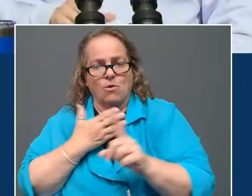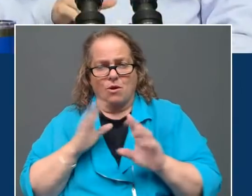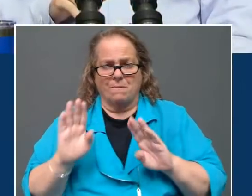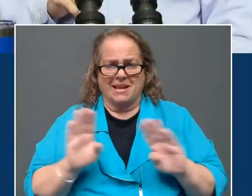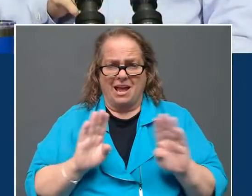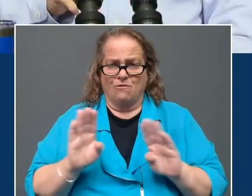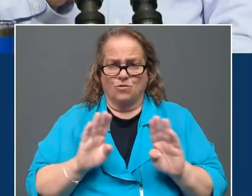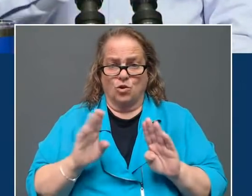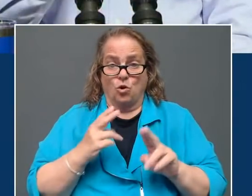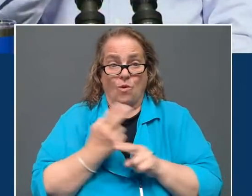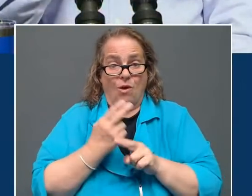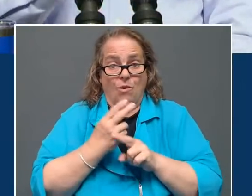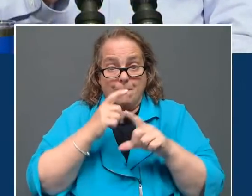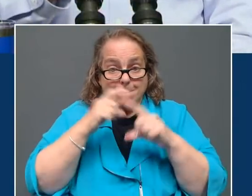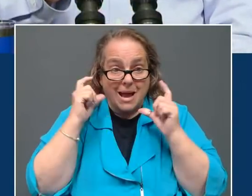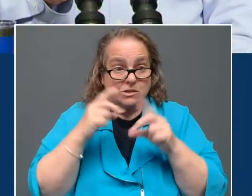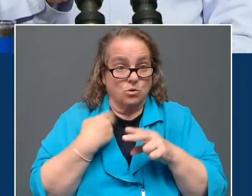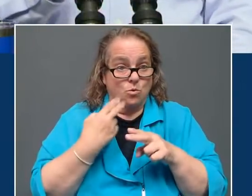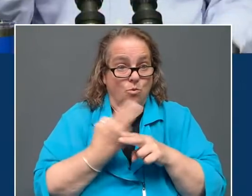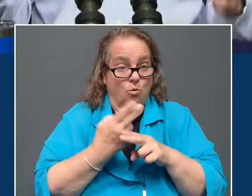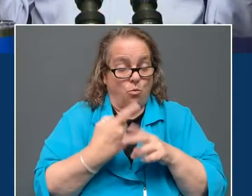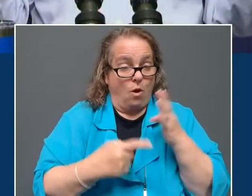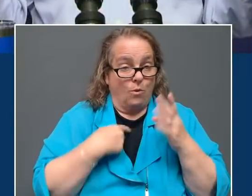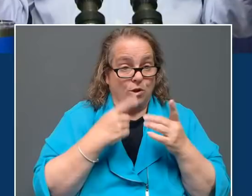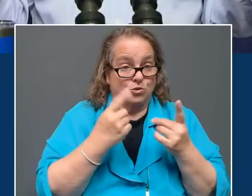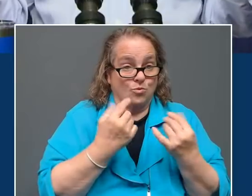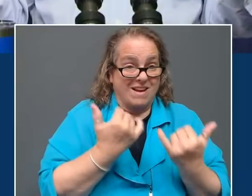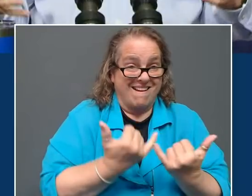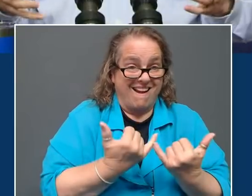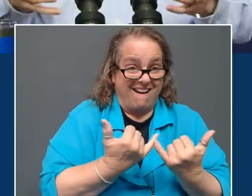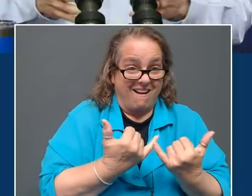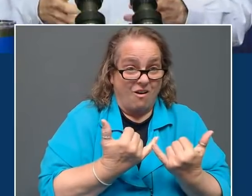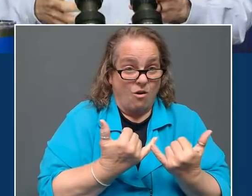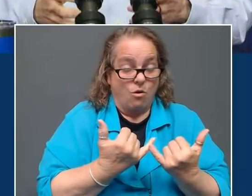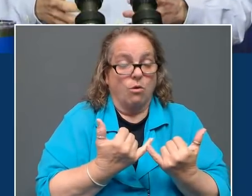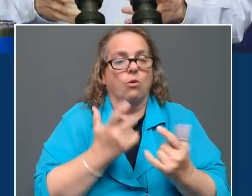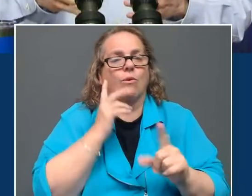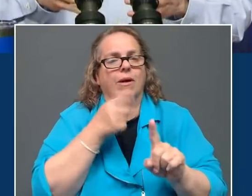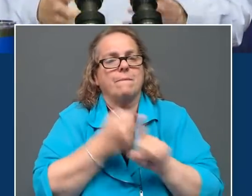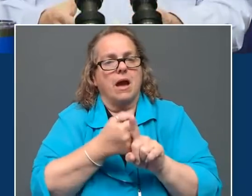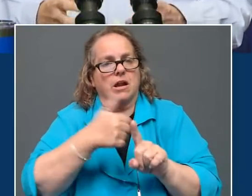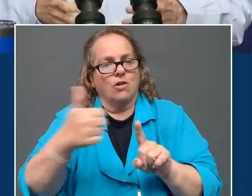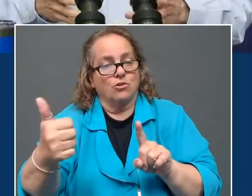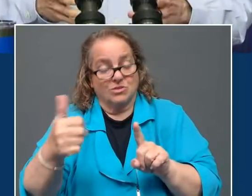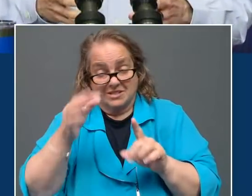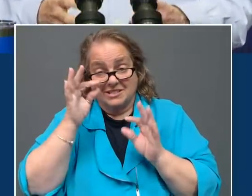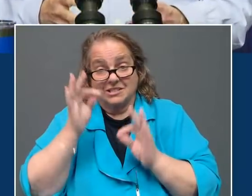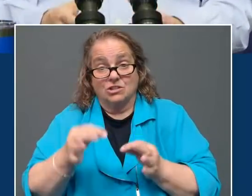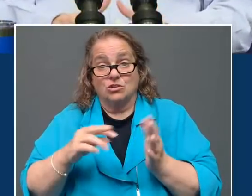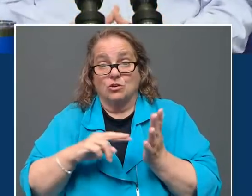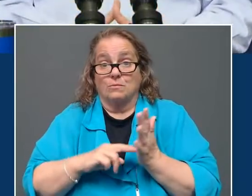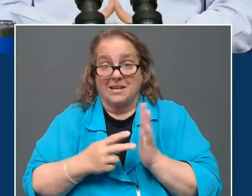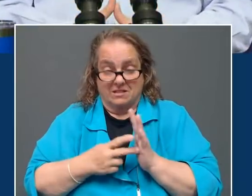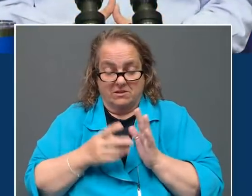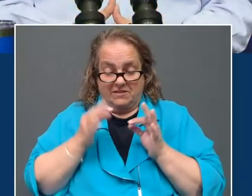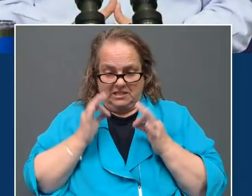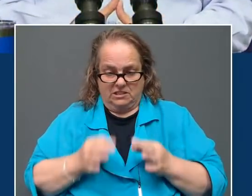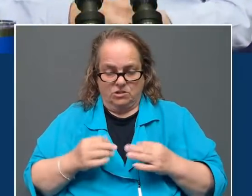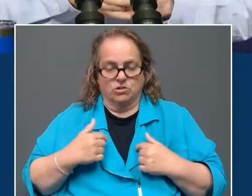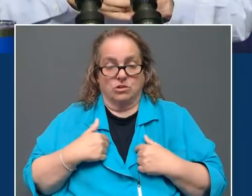do now. Much of those decisions comes down to the decision to be